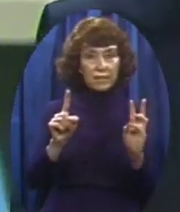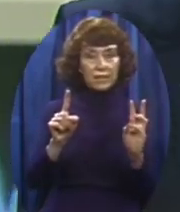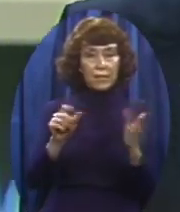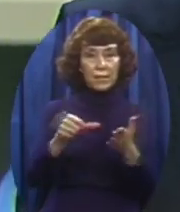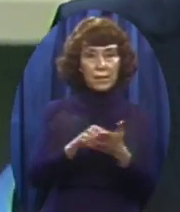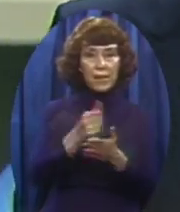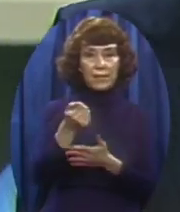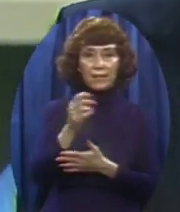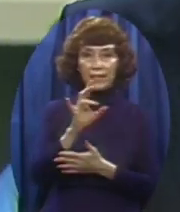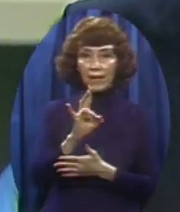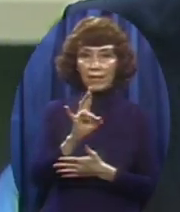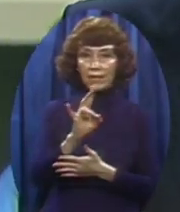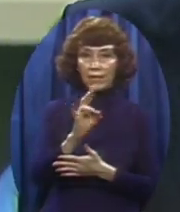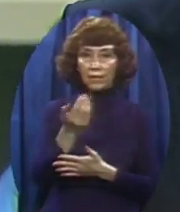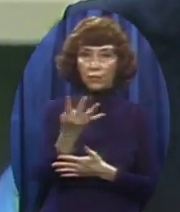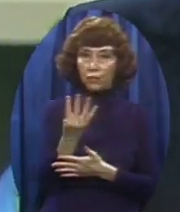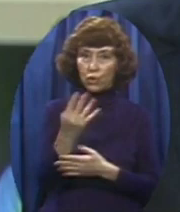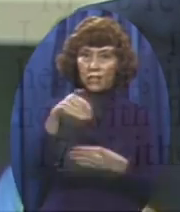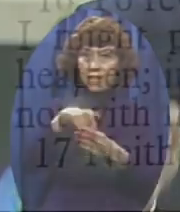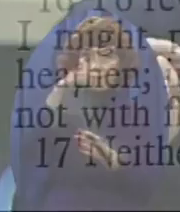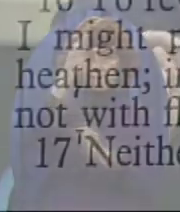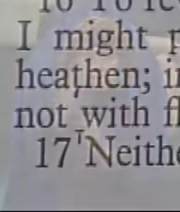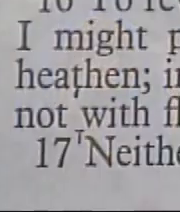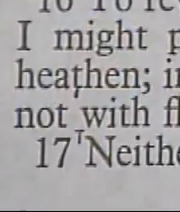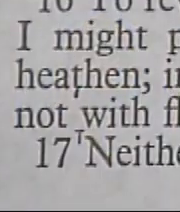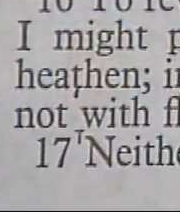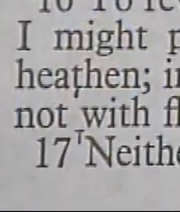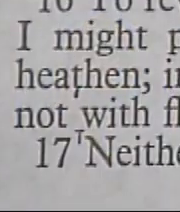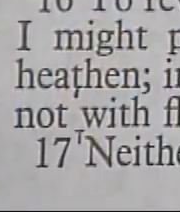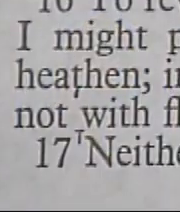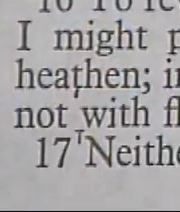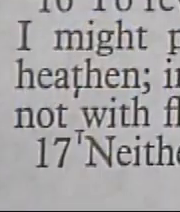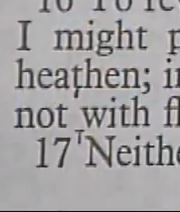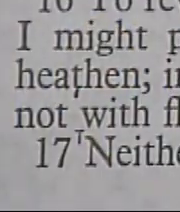page 1714 in the Faith Partner Bible,